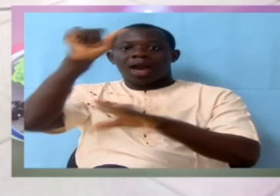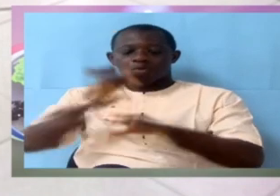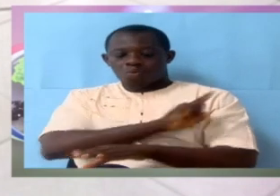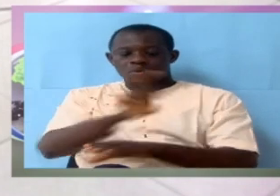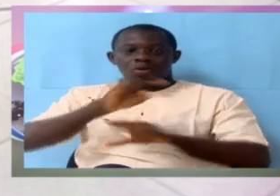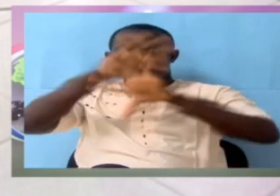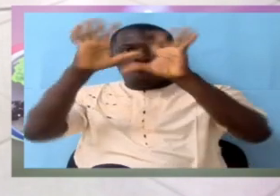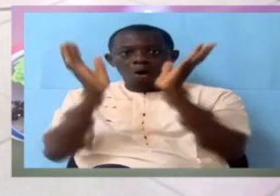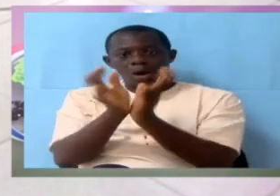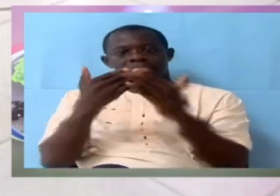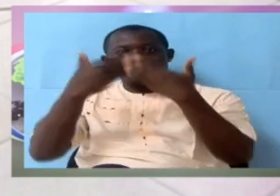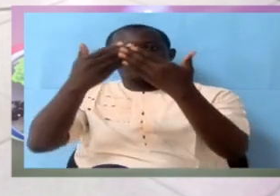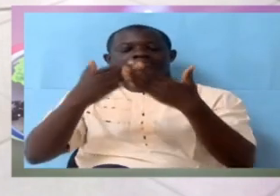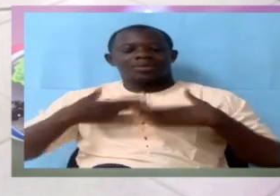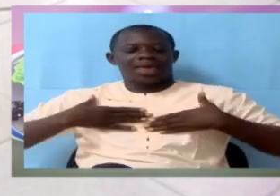quite cured.